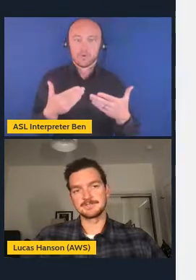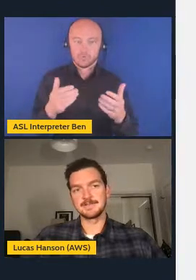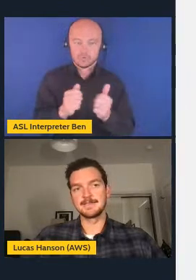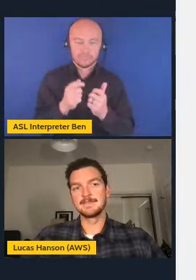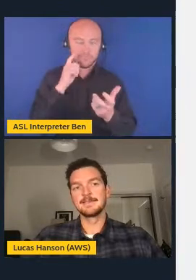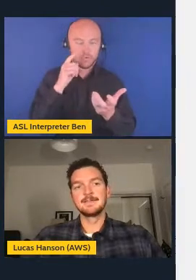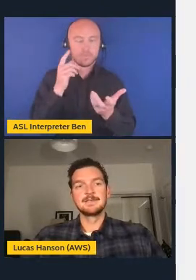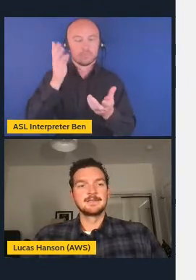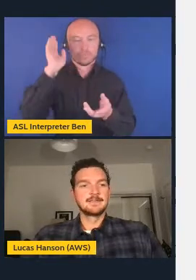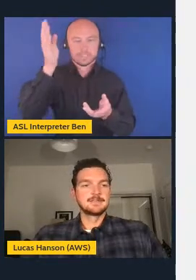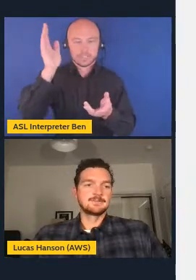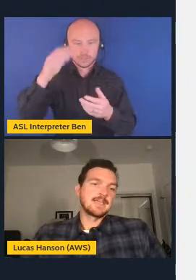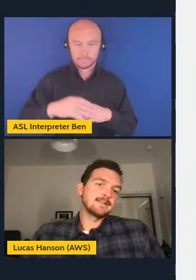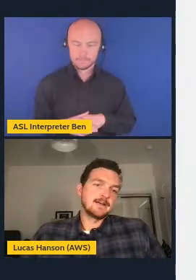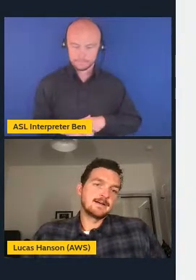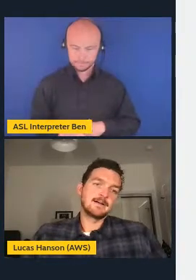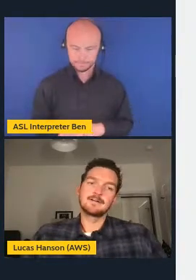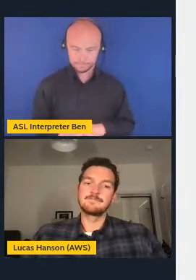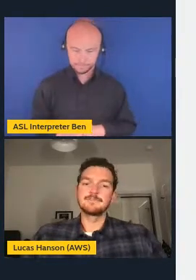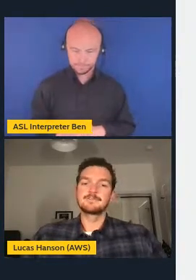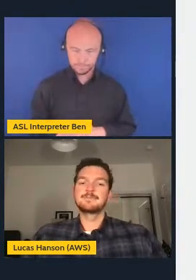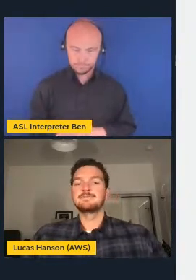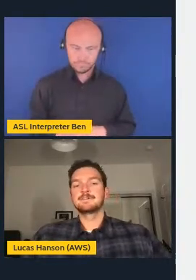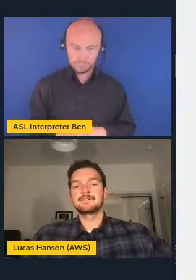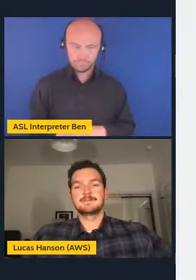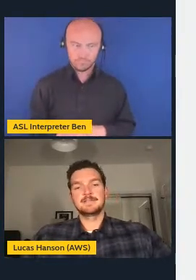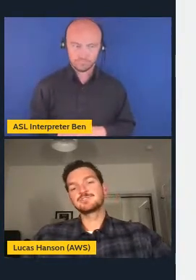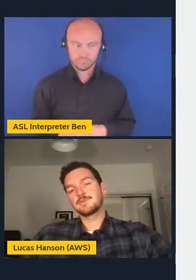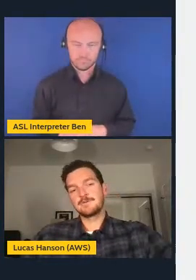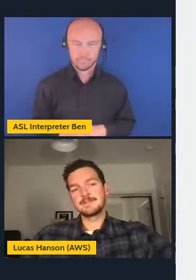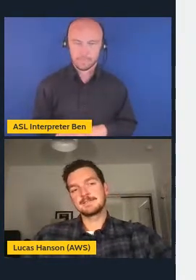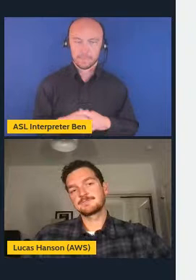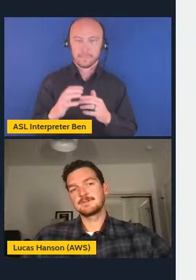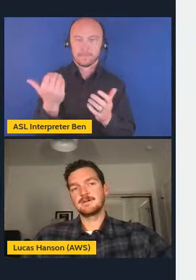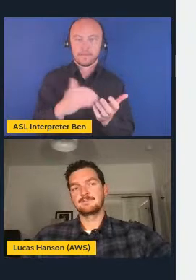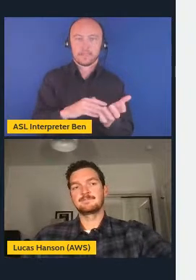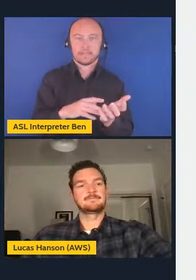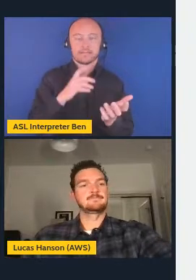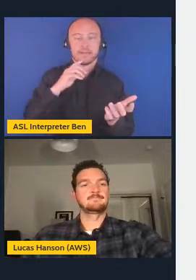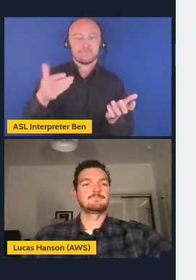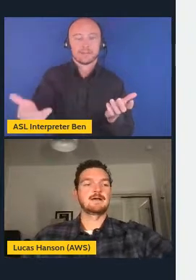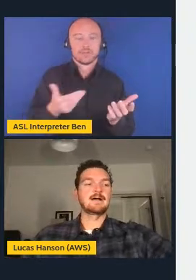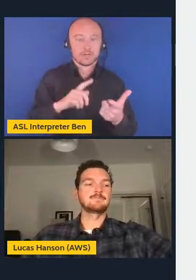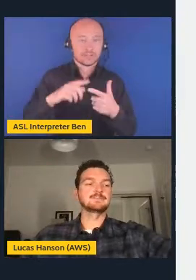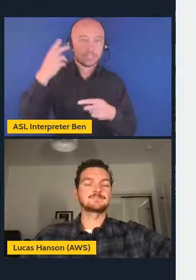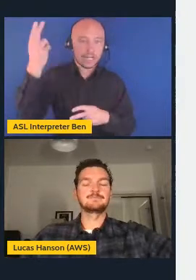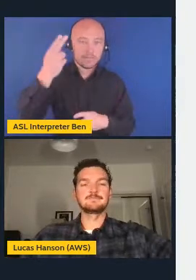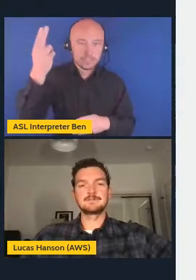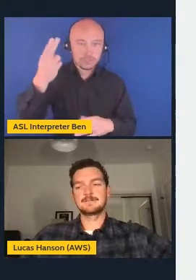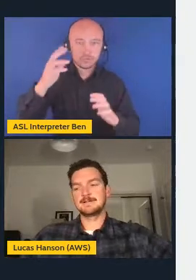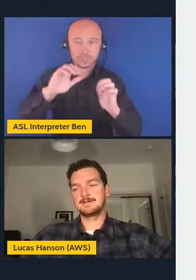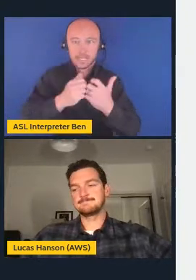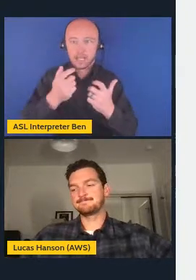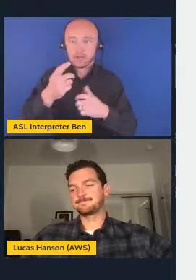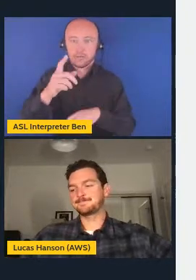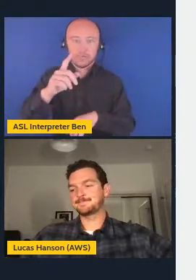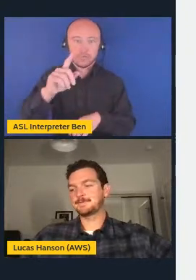presentation today. So again, I'll give you a little bit of an intro and a history on how this tool,